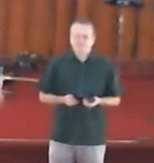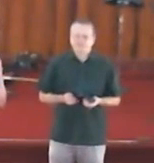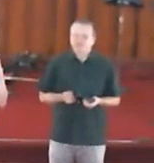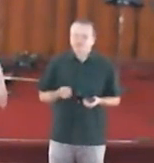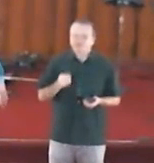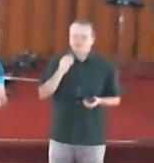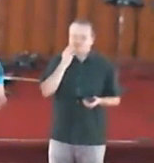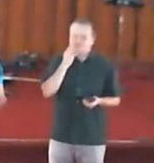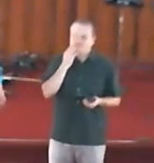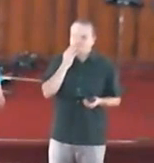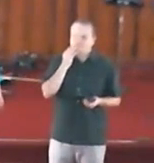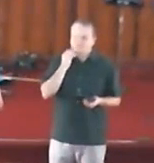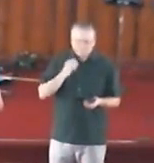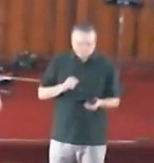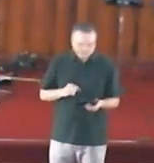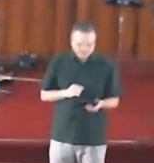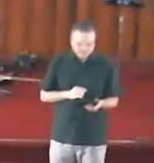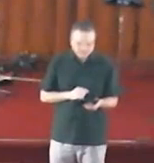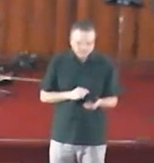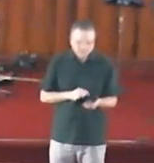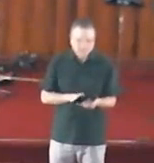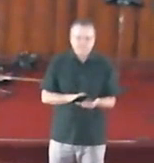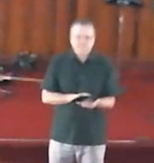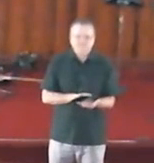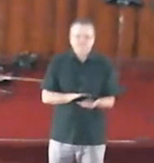fear block the power of God?